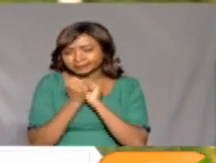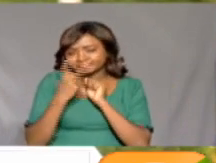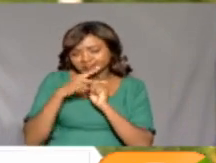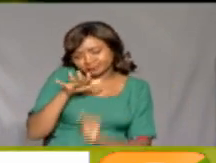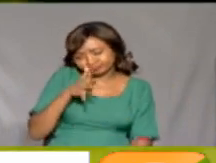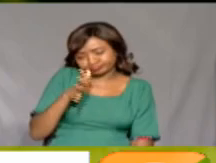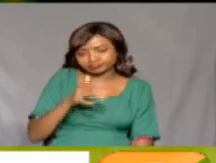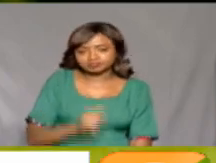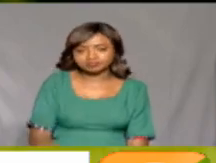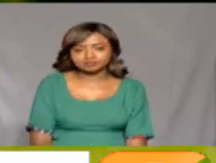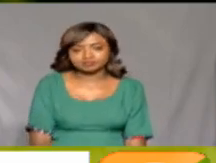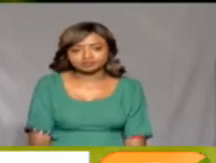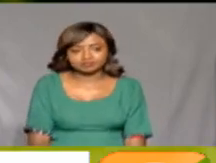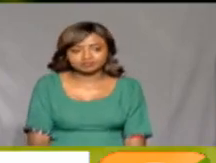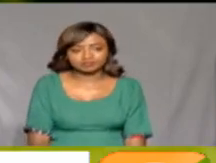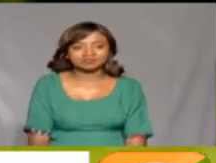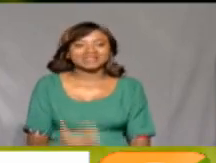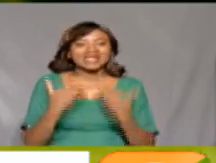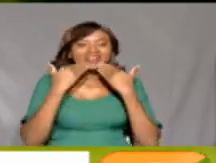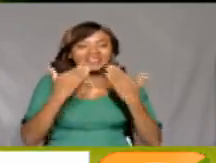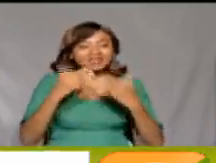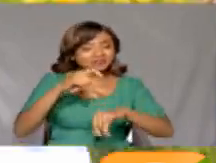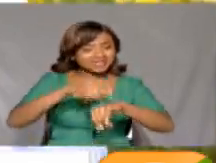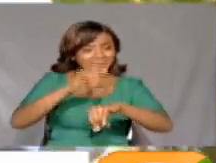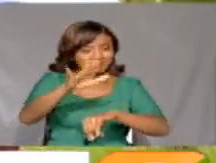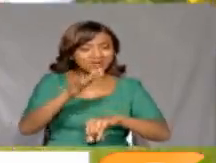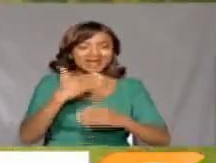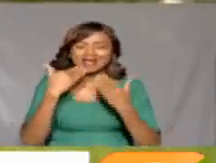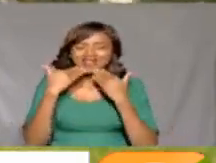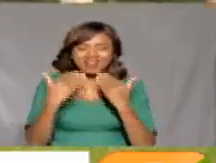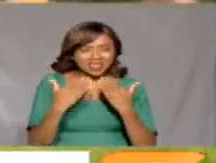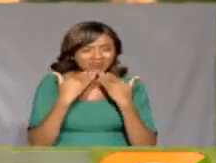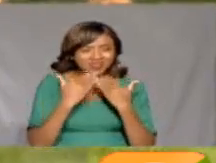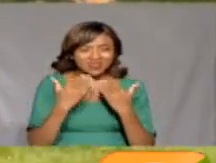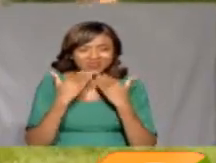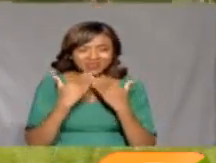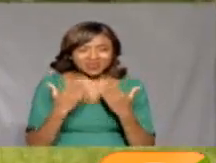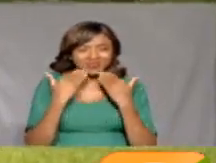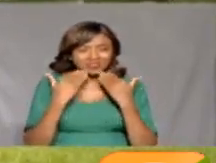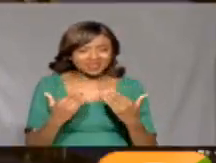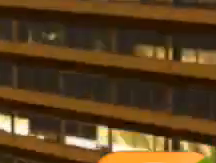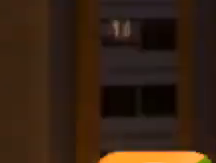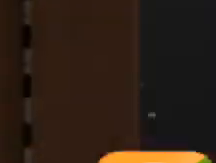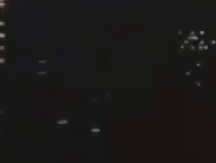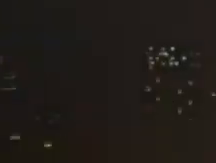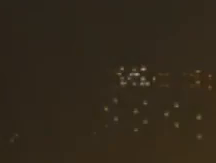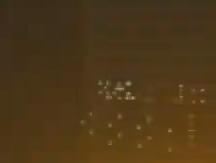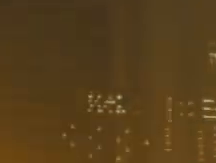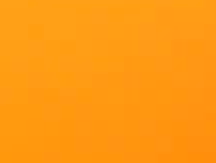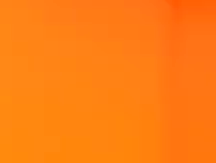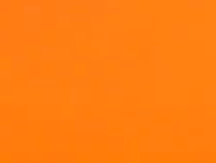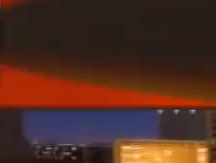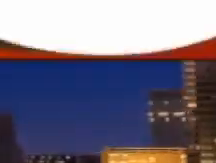thereabout. Okay. Your Excellency, thank you for your time. Thank you, my friend. Asante sana. Asante sana. Thank you. Shukrani. Thank you.